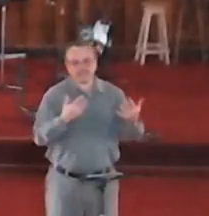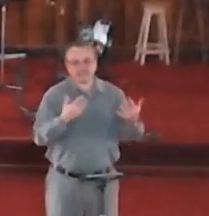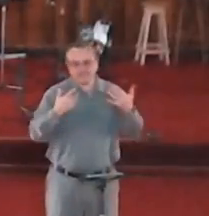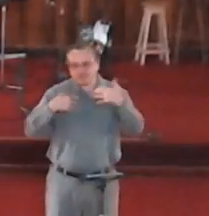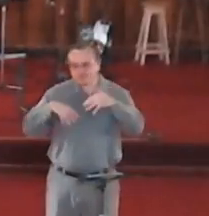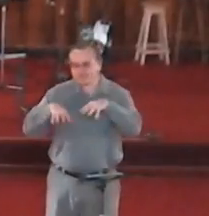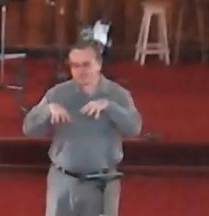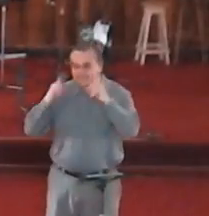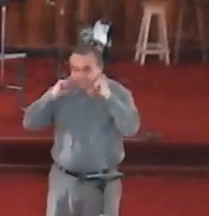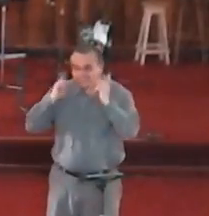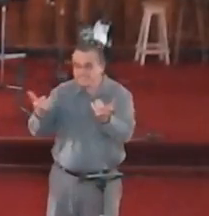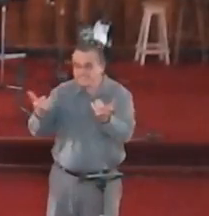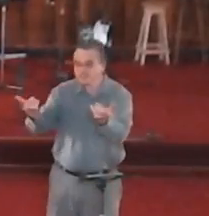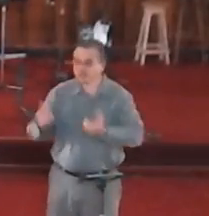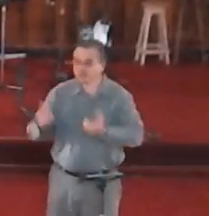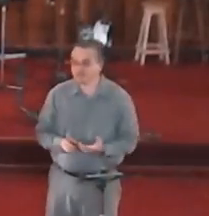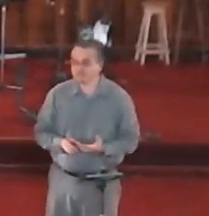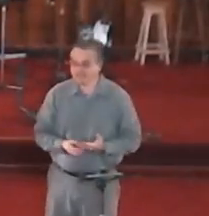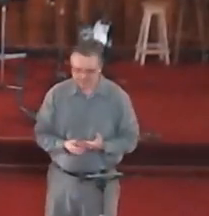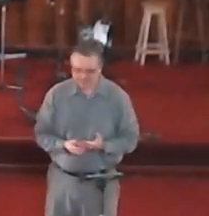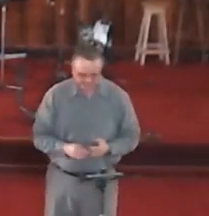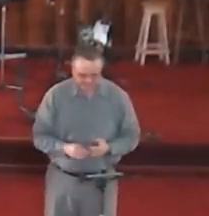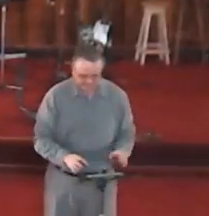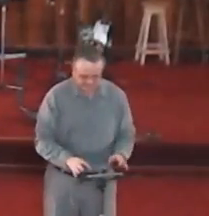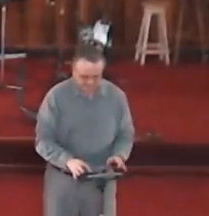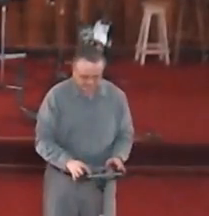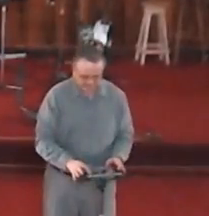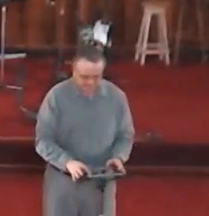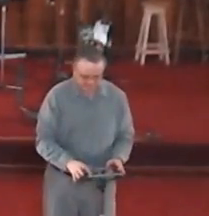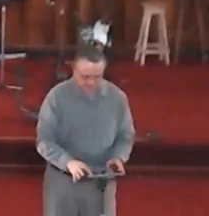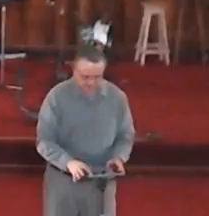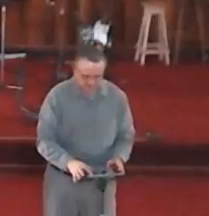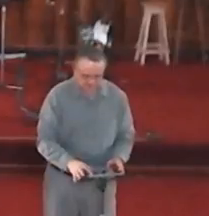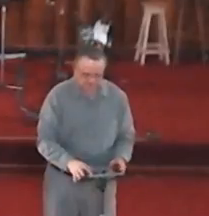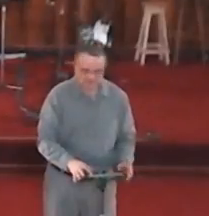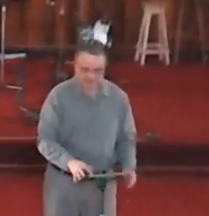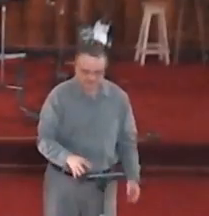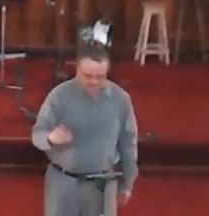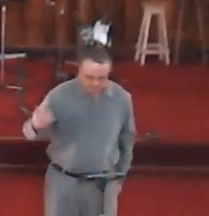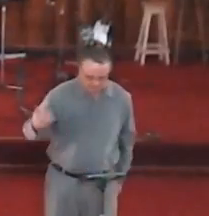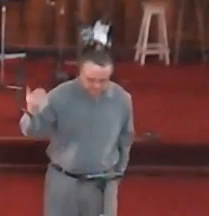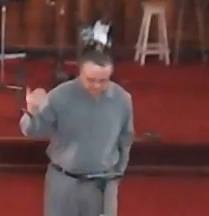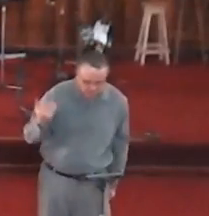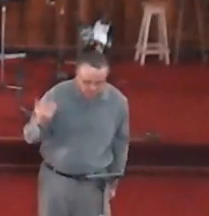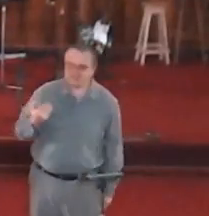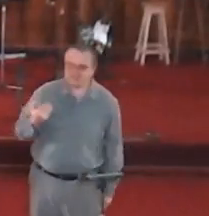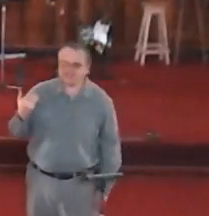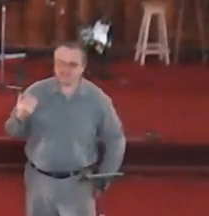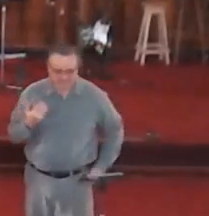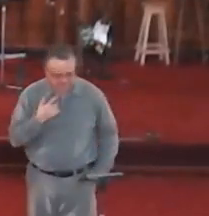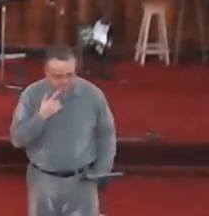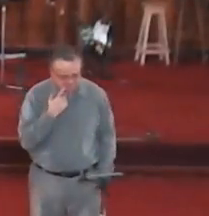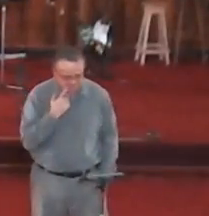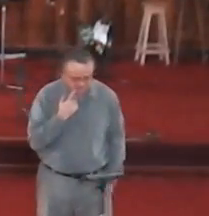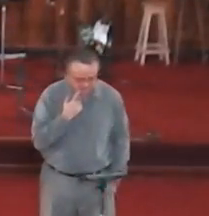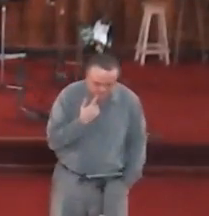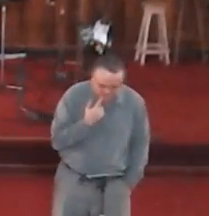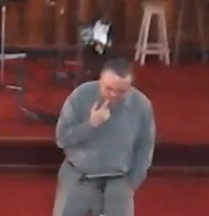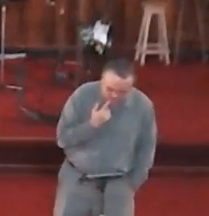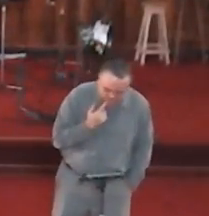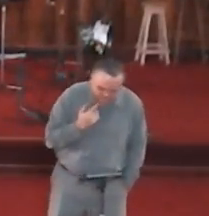Avergonzado y queriendo ser entendido por los demás. Embarrassed, but he also wanted the others to understand him. Versículo 26.